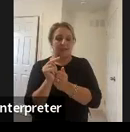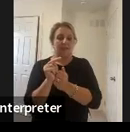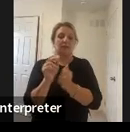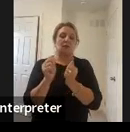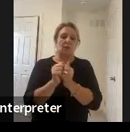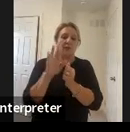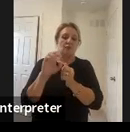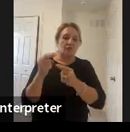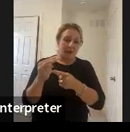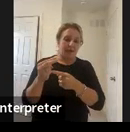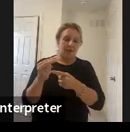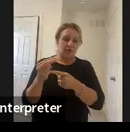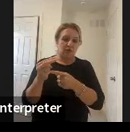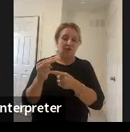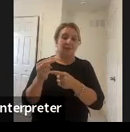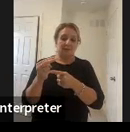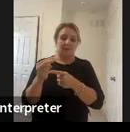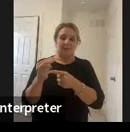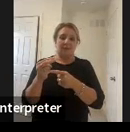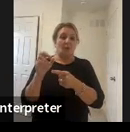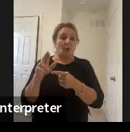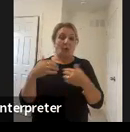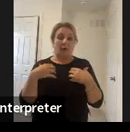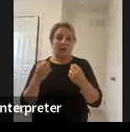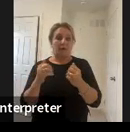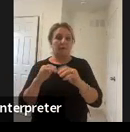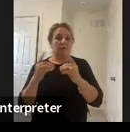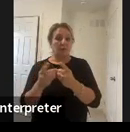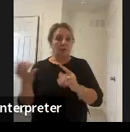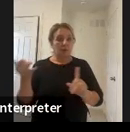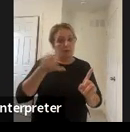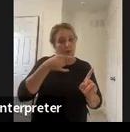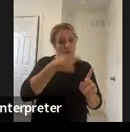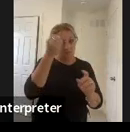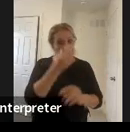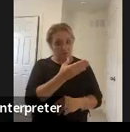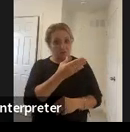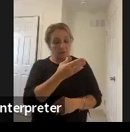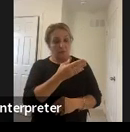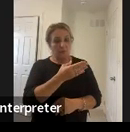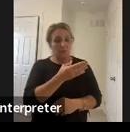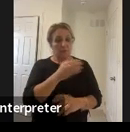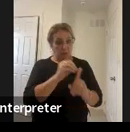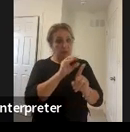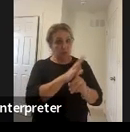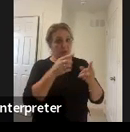significant length of time, and or the health department that called you and informed you that you were